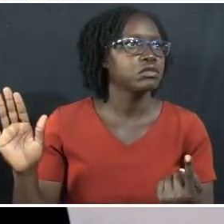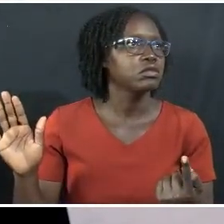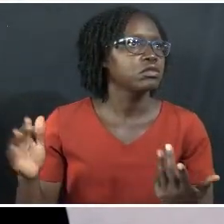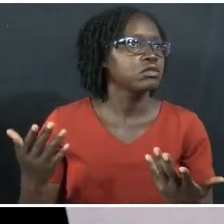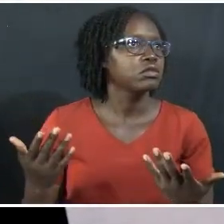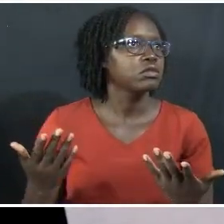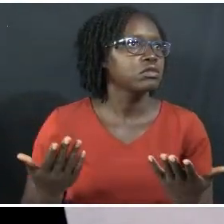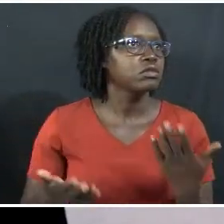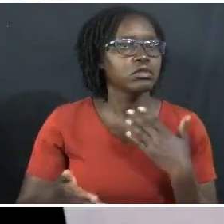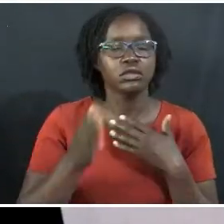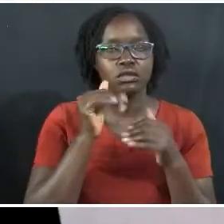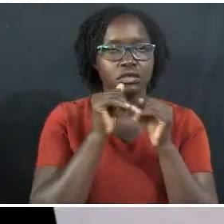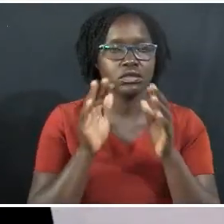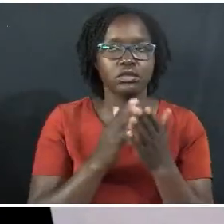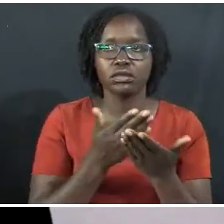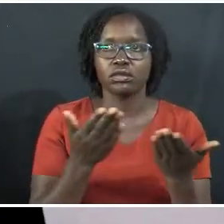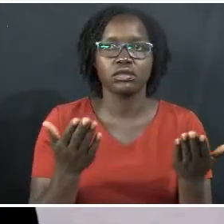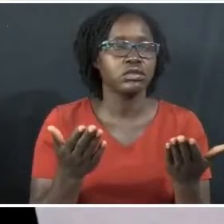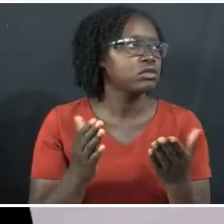May God bless you.